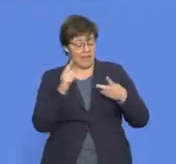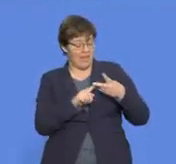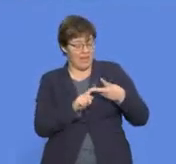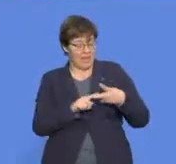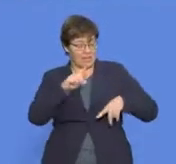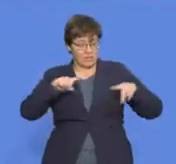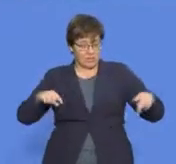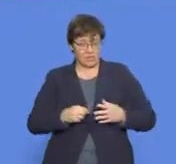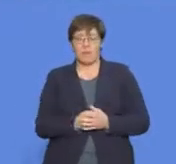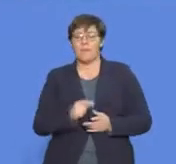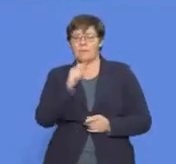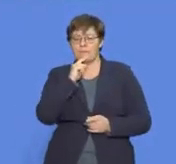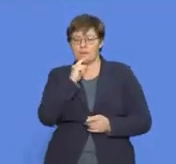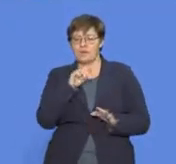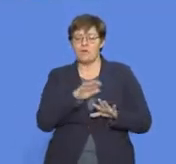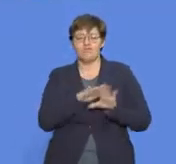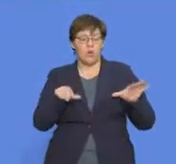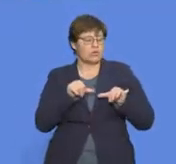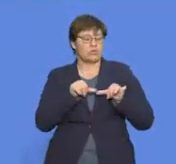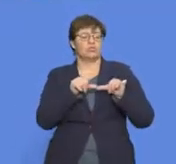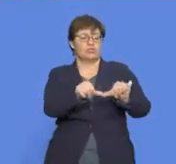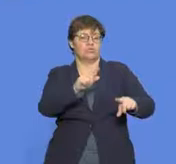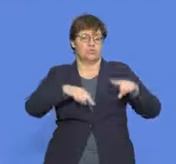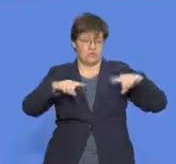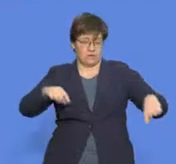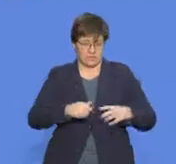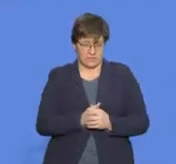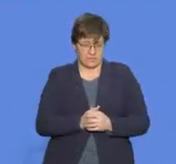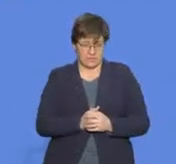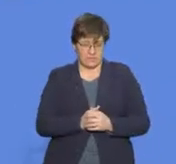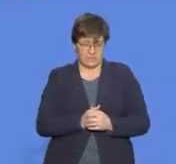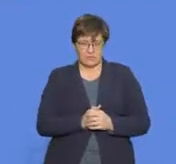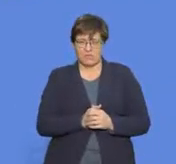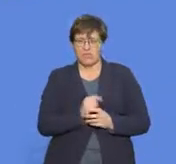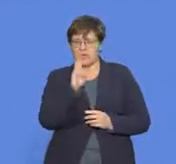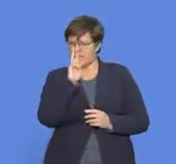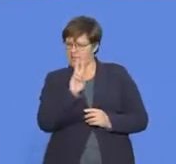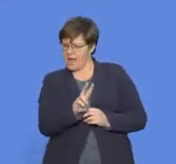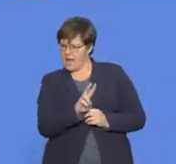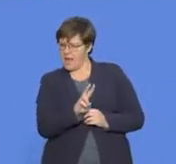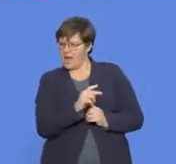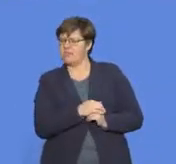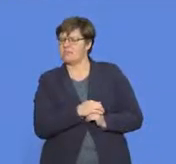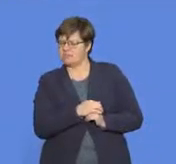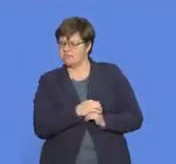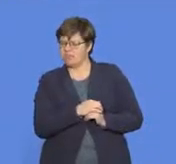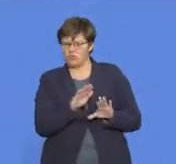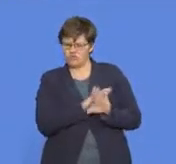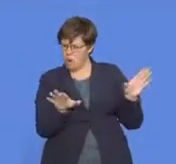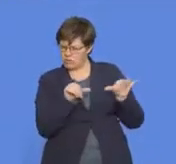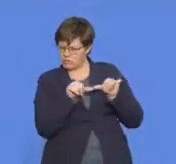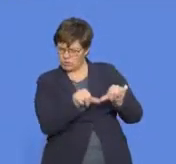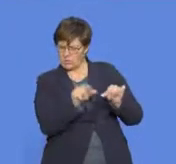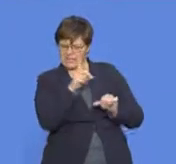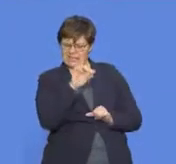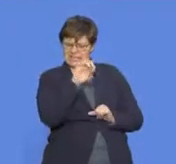variation is called discontinuous variation. And as soon as we see this first part,